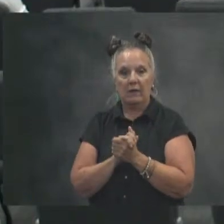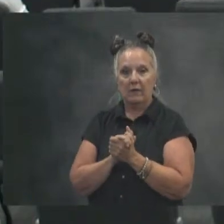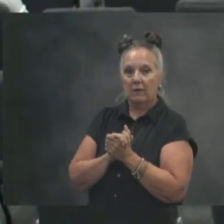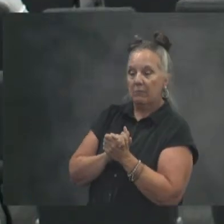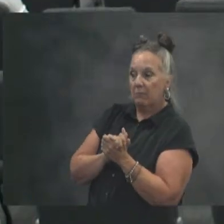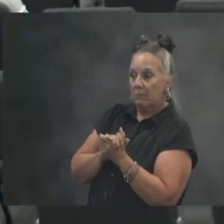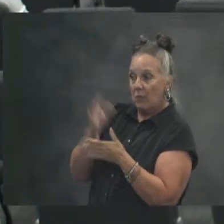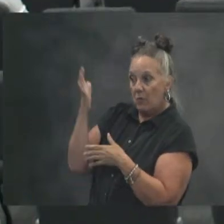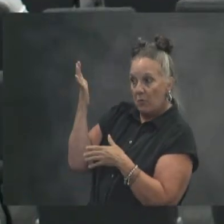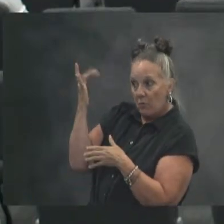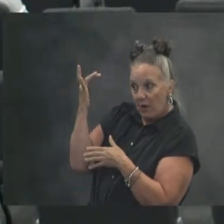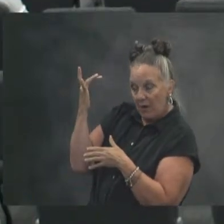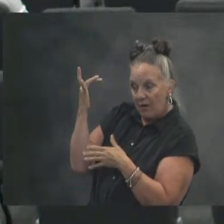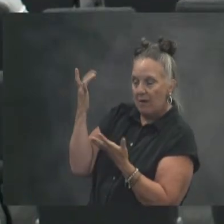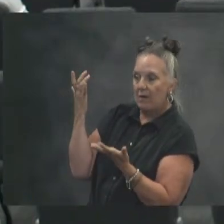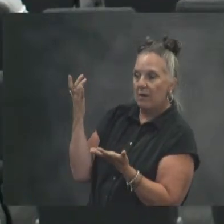Because,